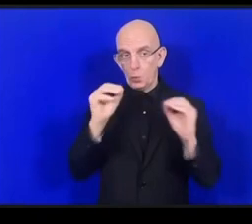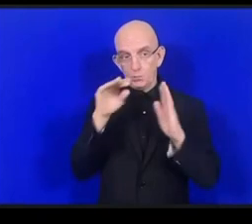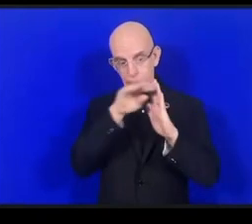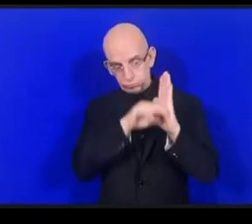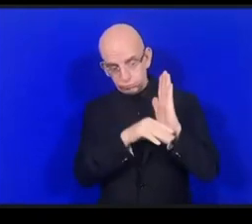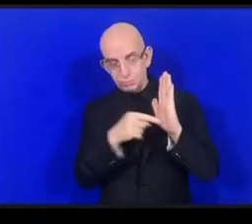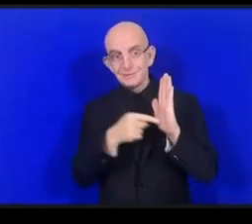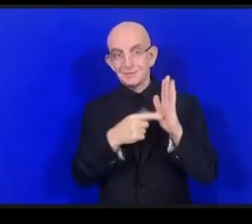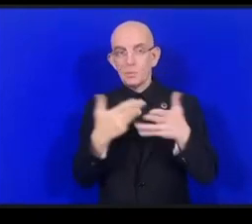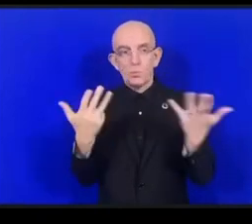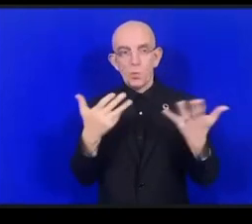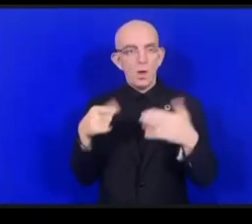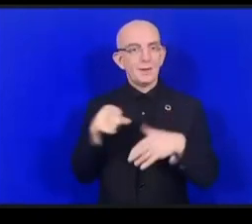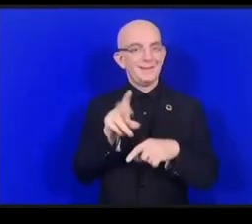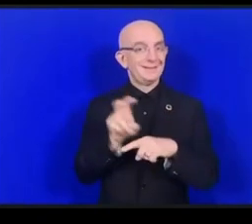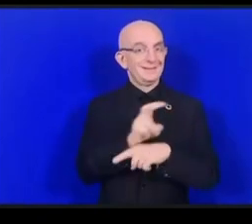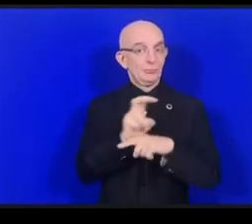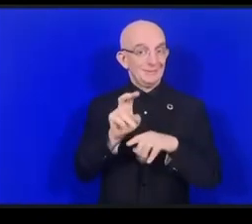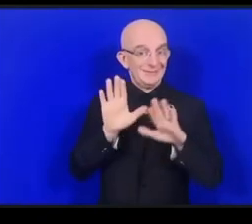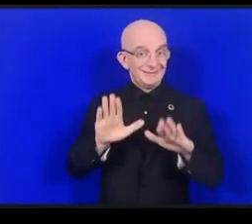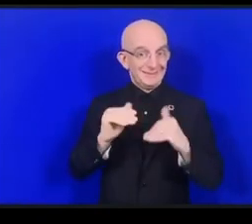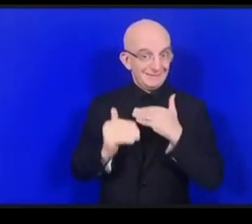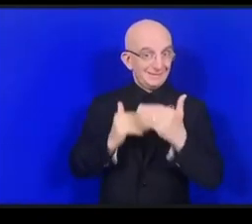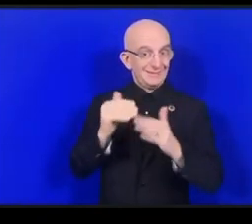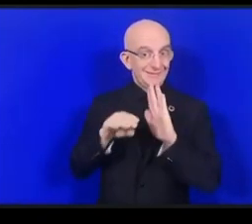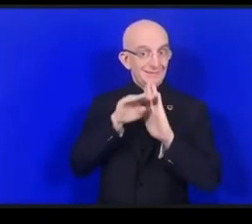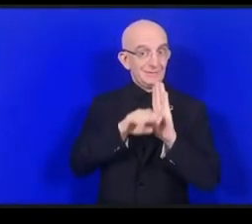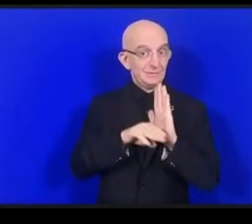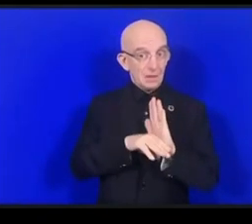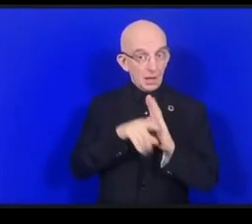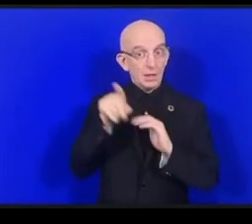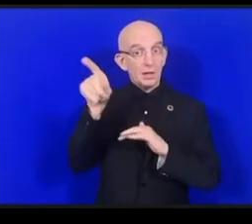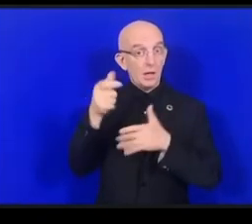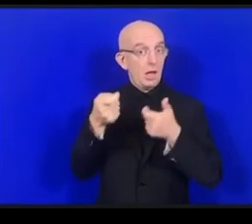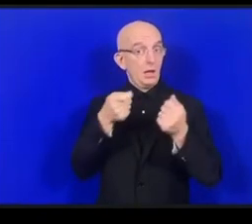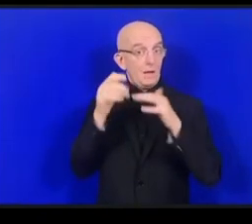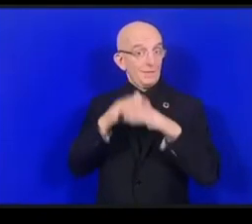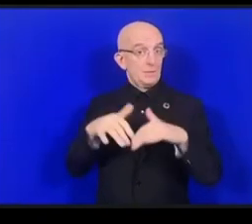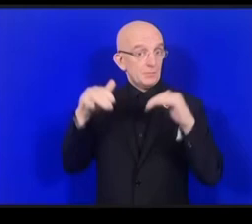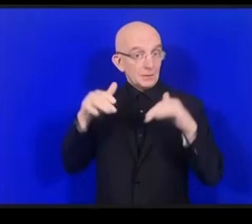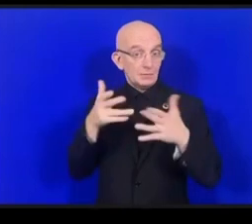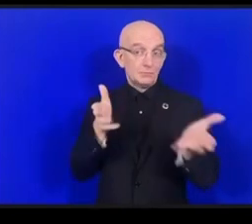and network applications, there isn't any specific